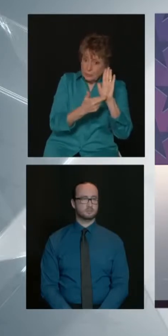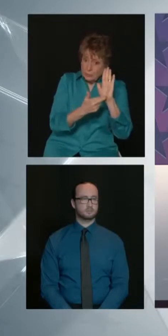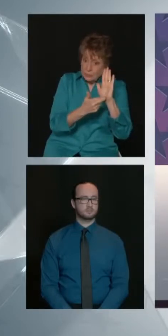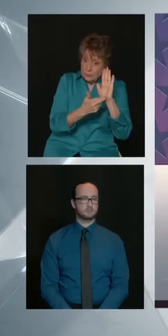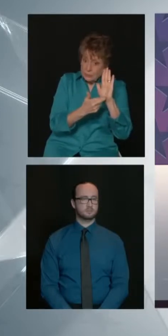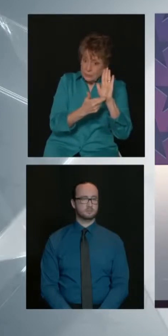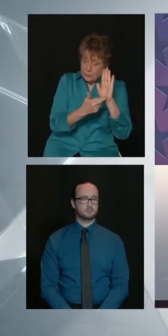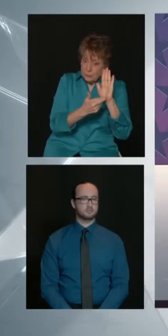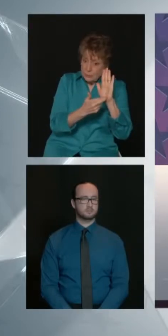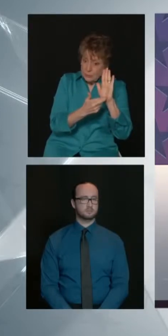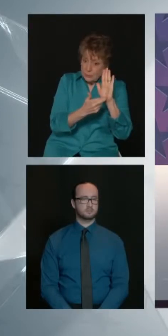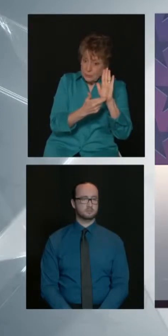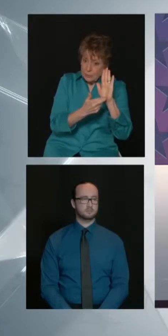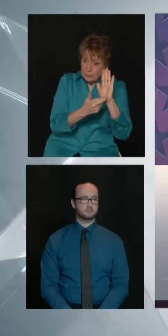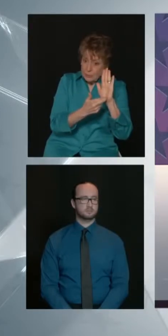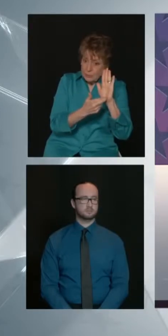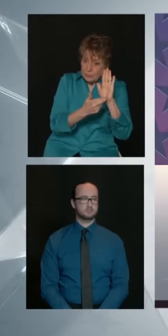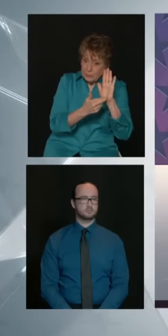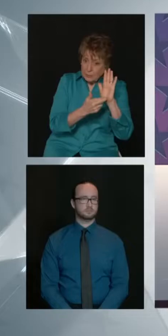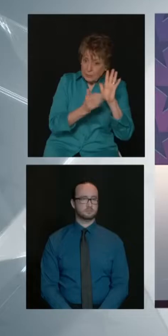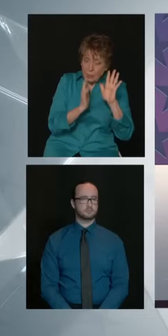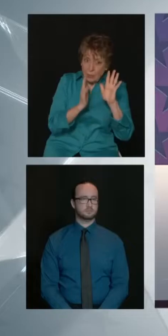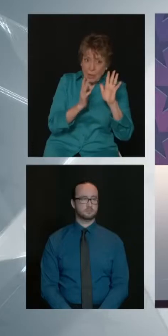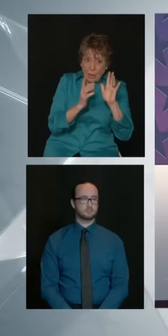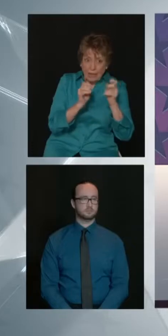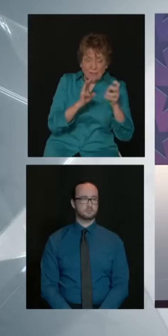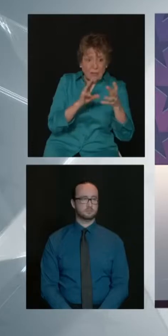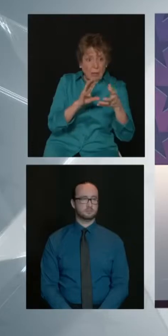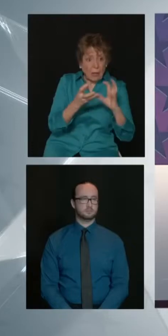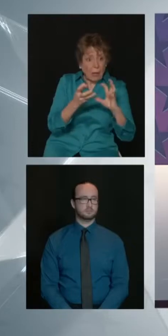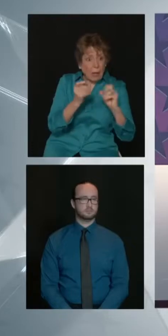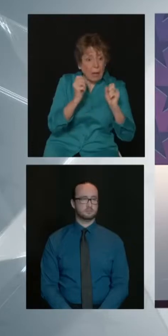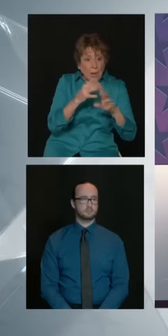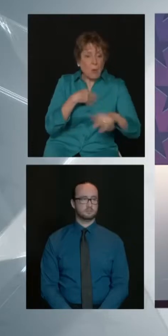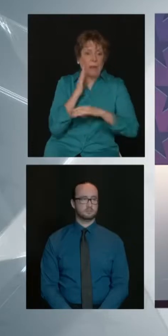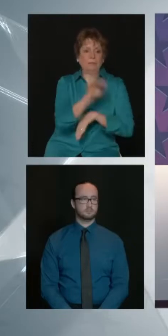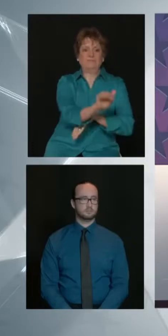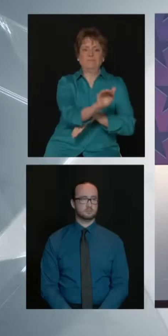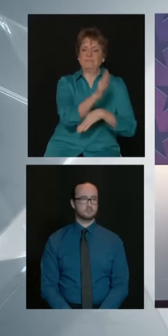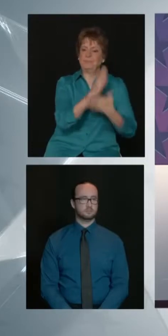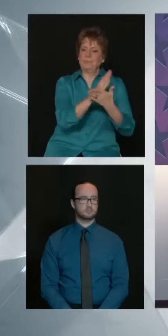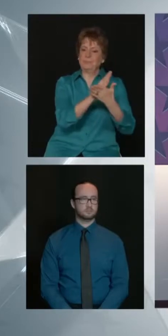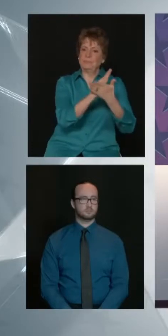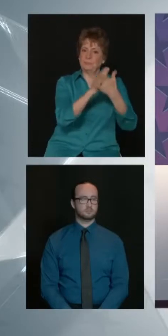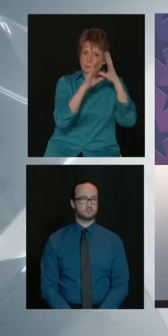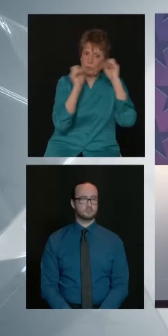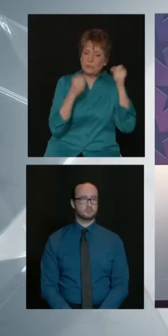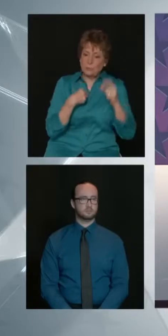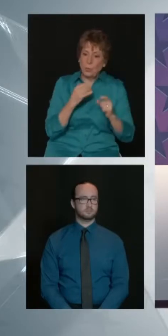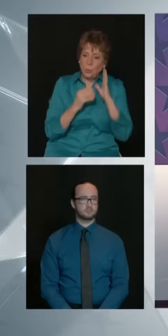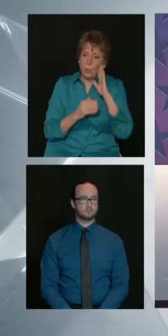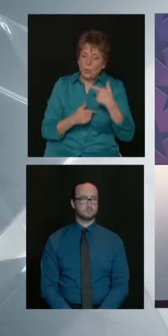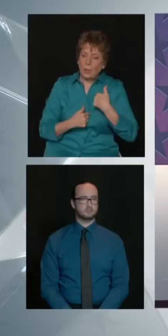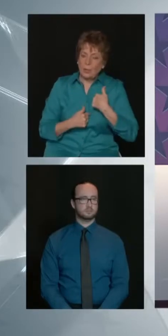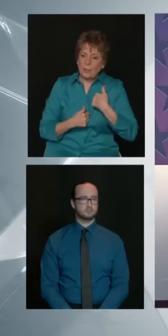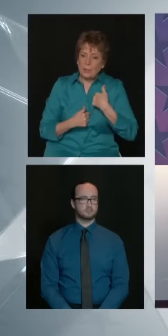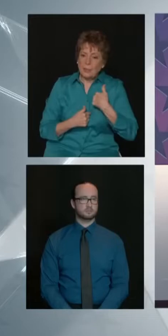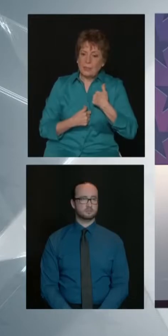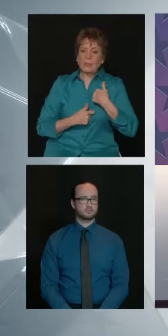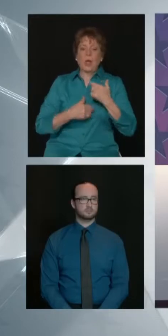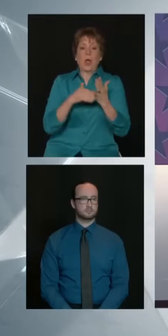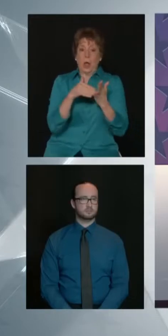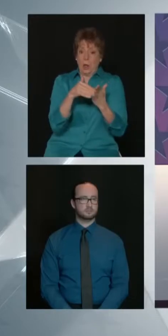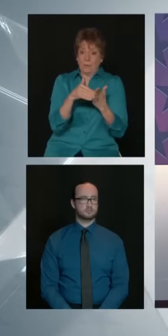was wrong. So I pushed back on this administration multiple times, and I've got more money on the ground to increase Border Patrol